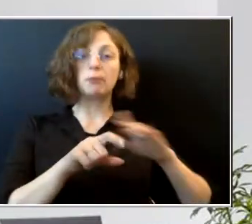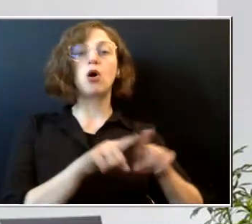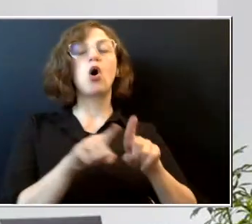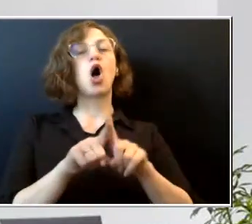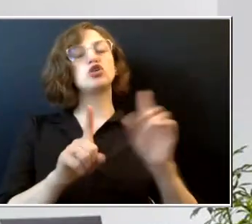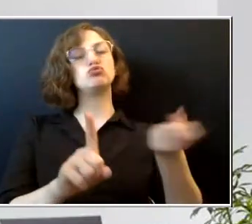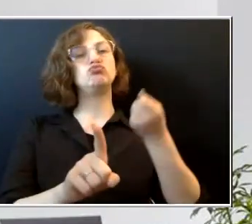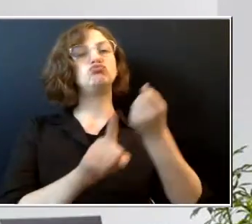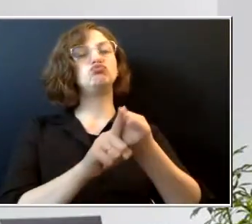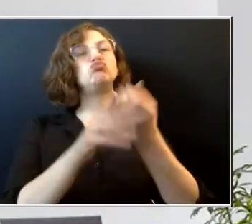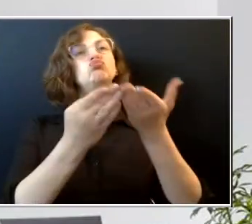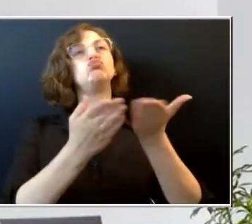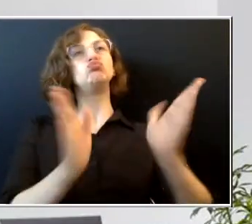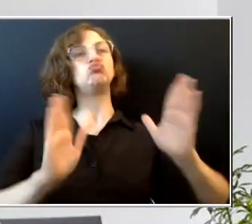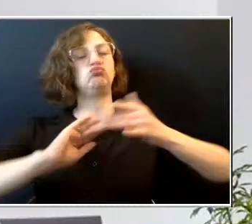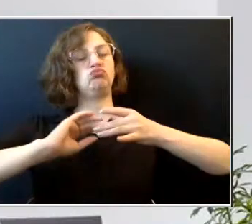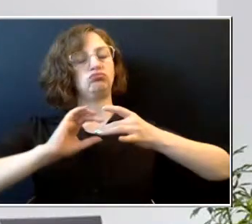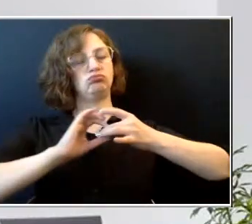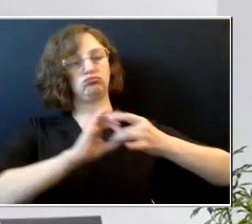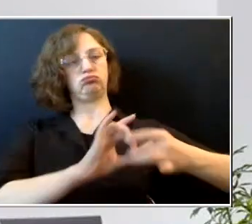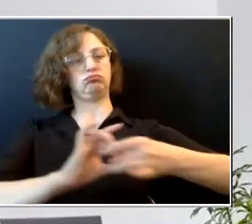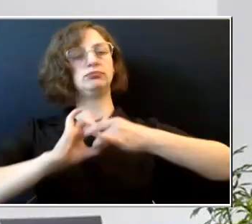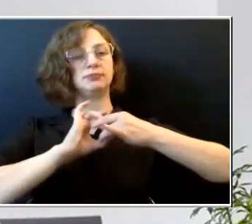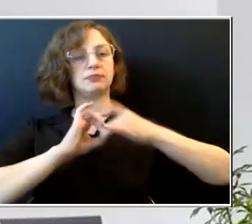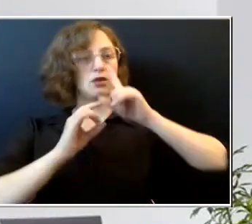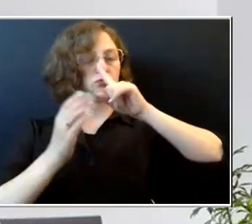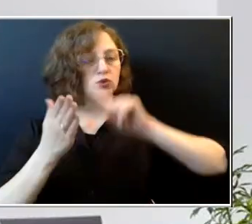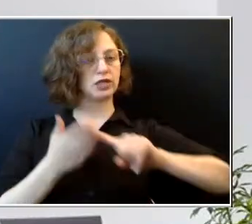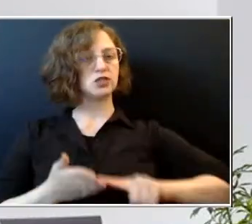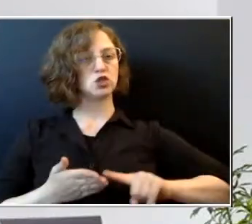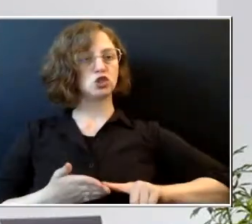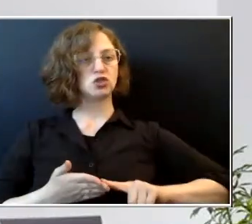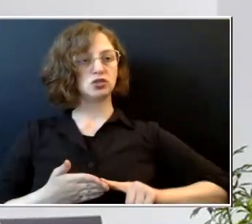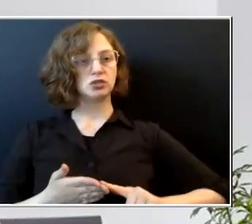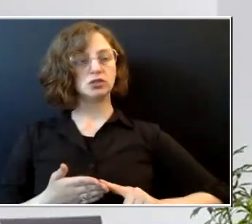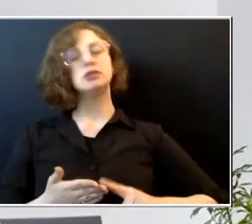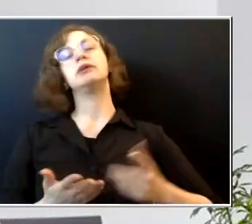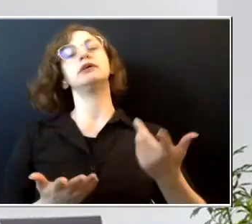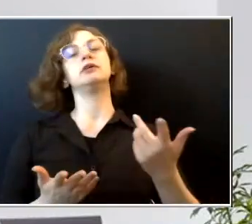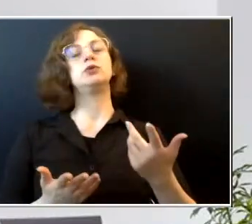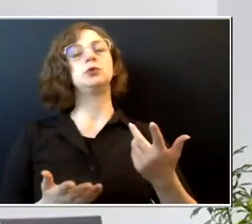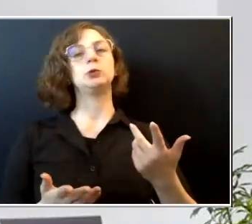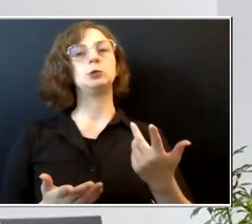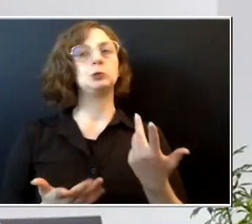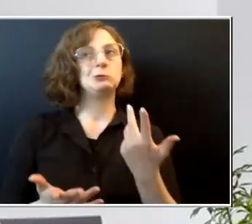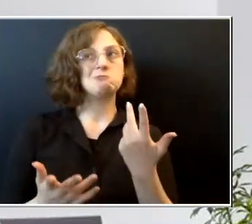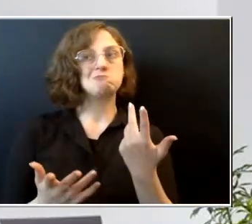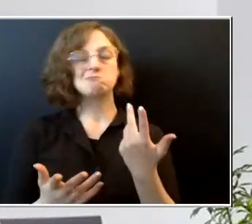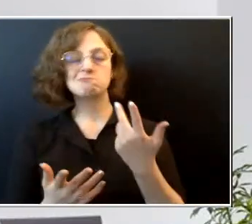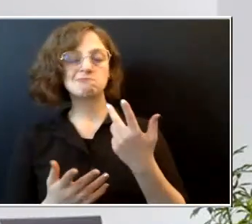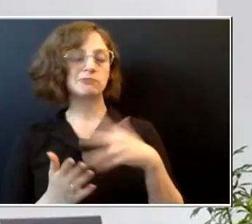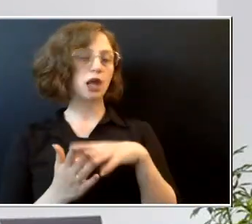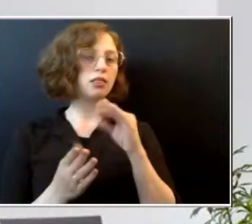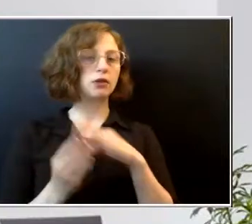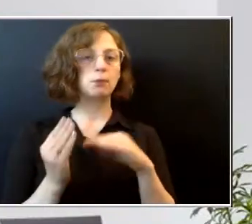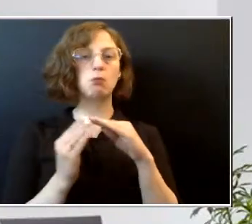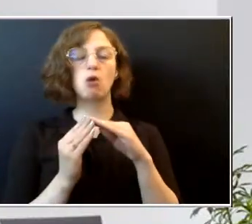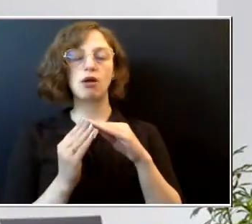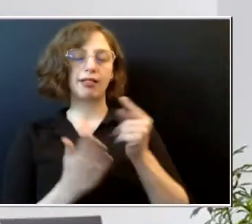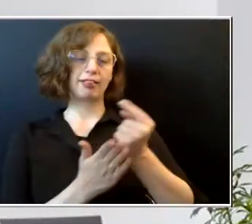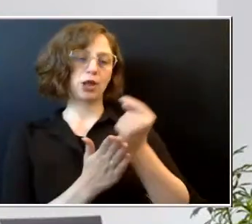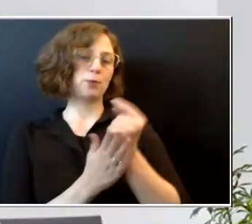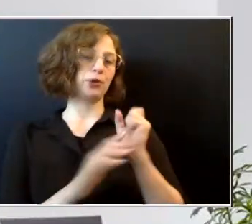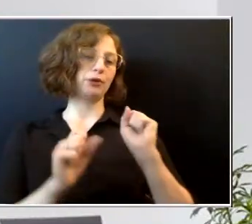cohort of researchers to explore therapeutic possibilities. And then we